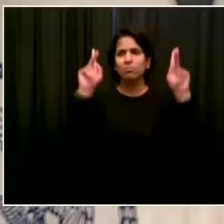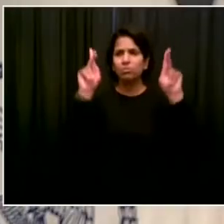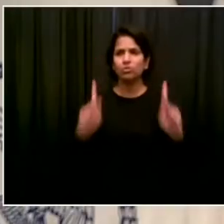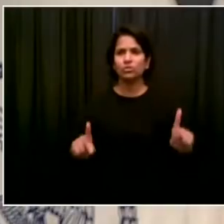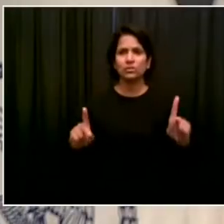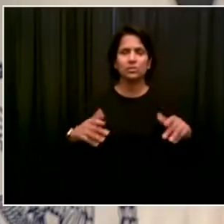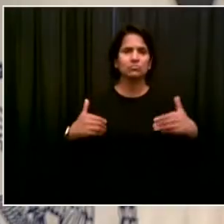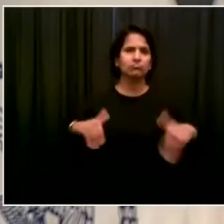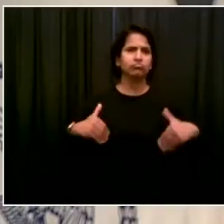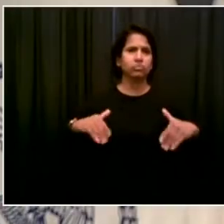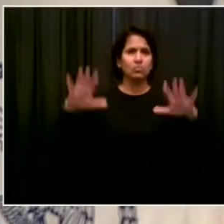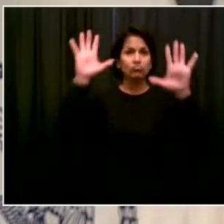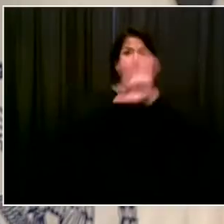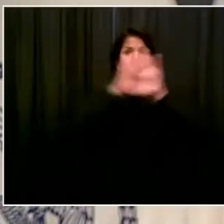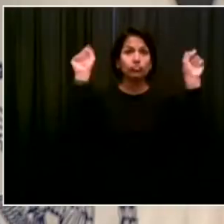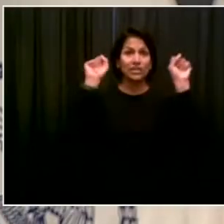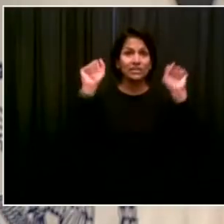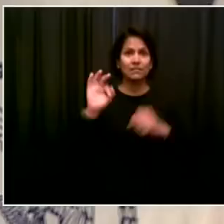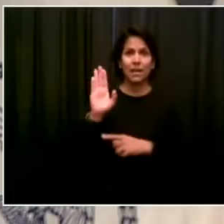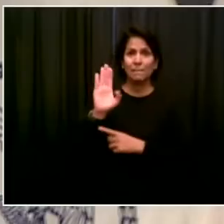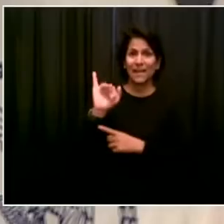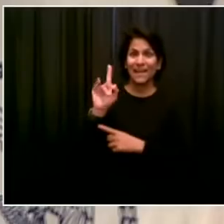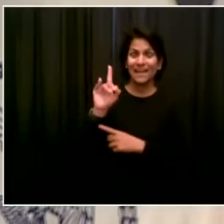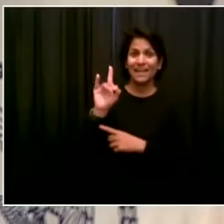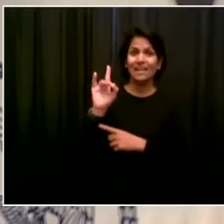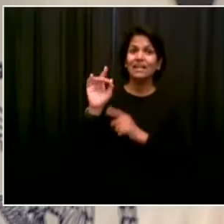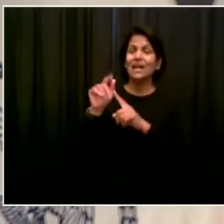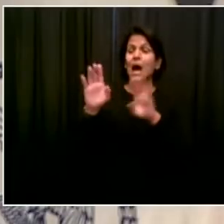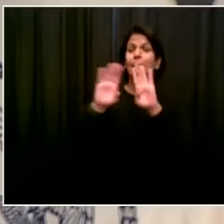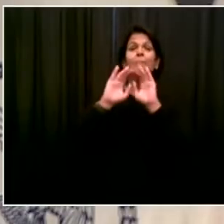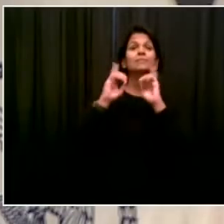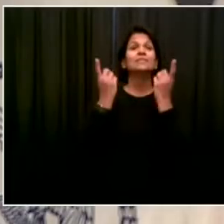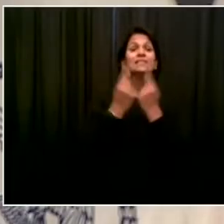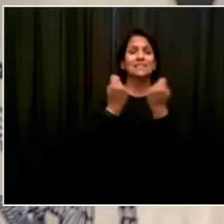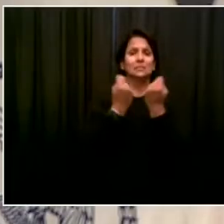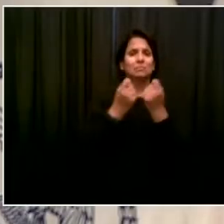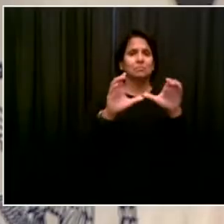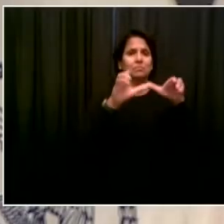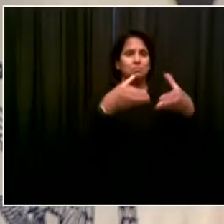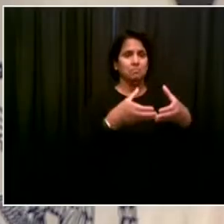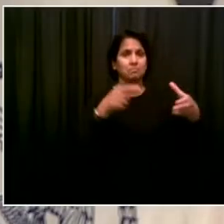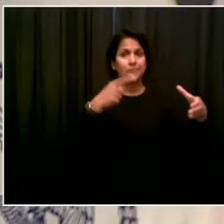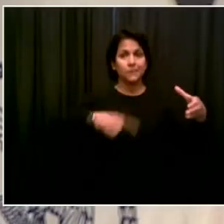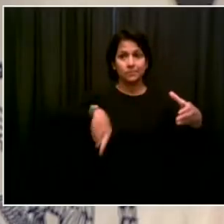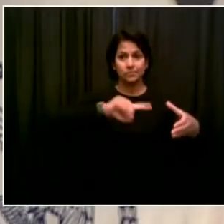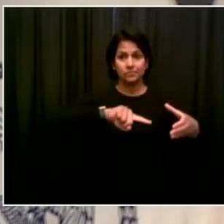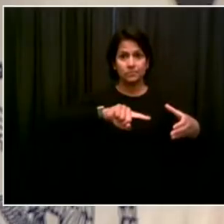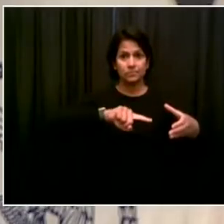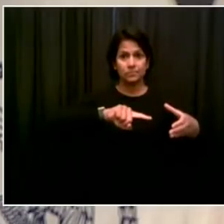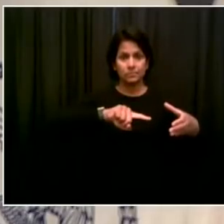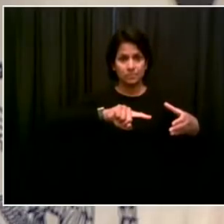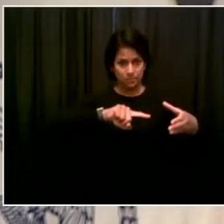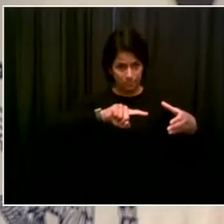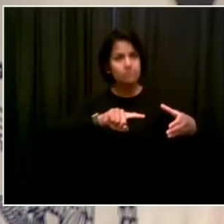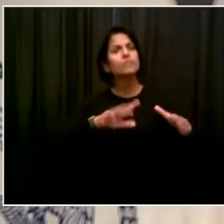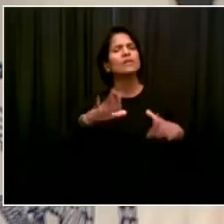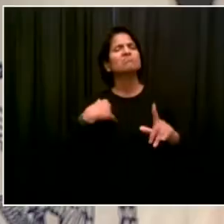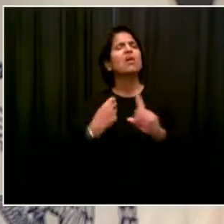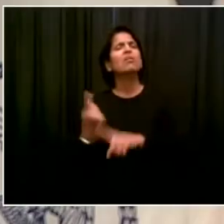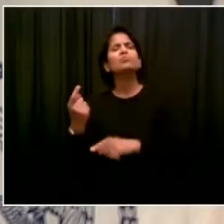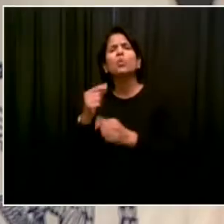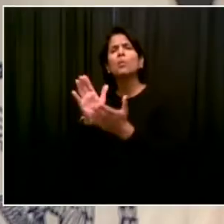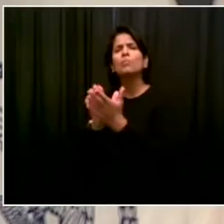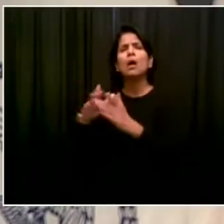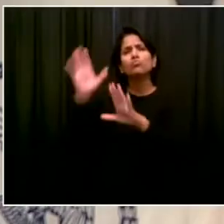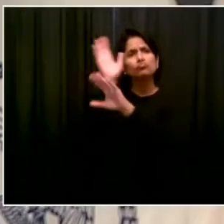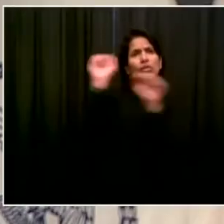his team. I checked this morning, I believe the number is 189 million Americans have been vaccinated.